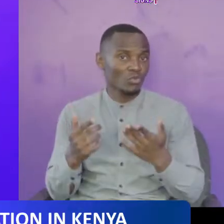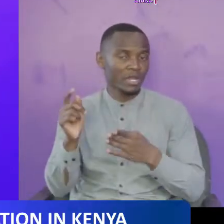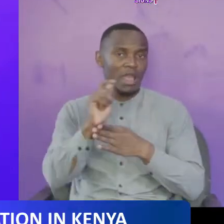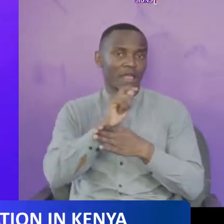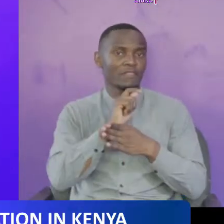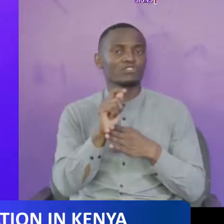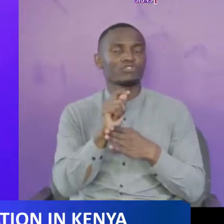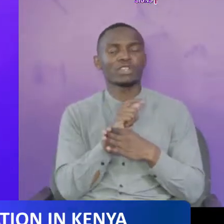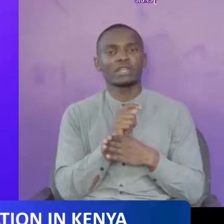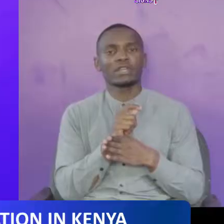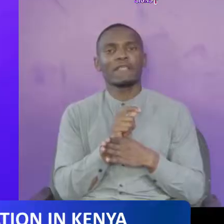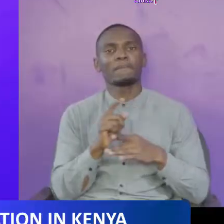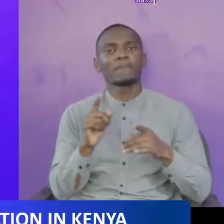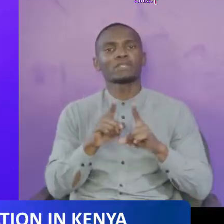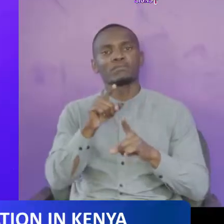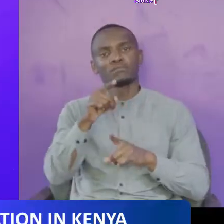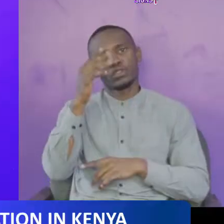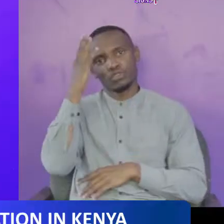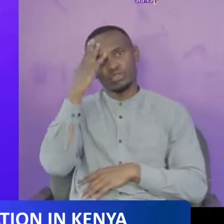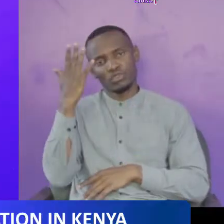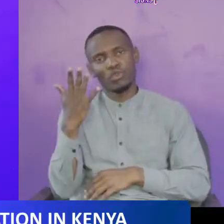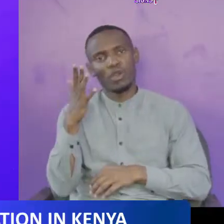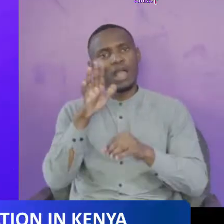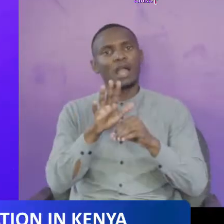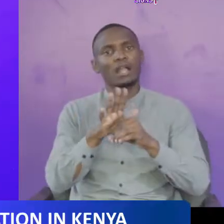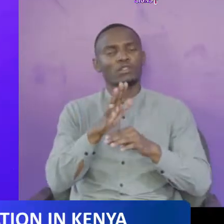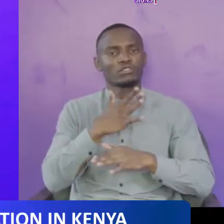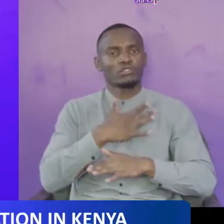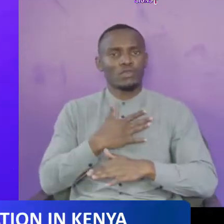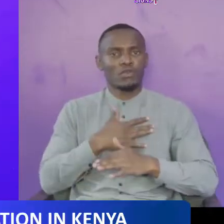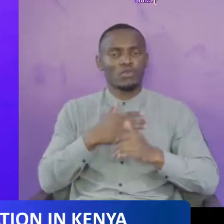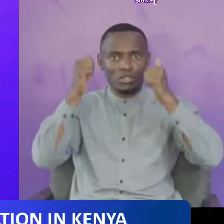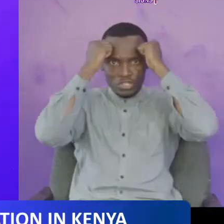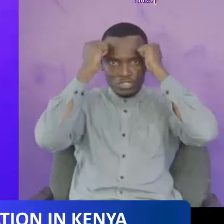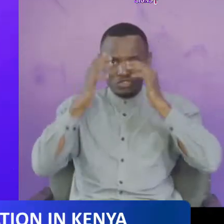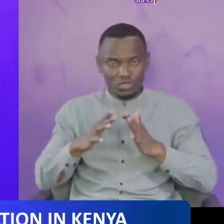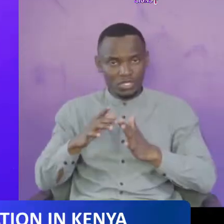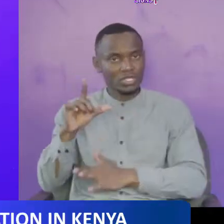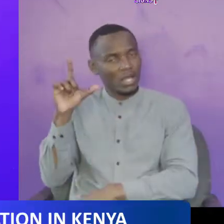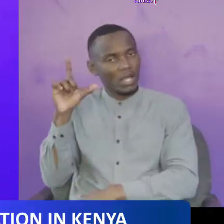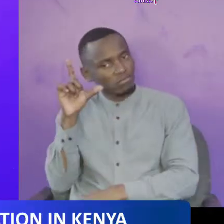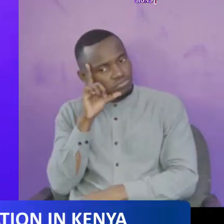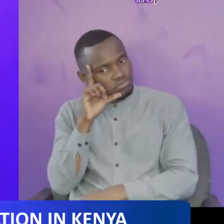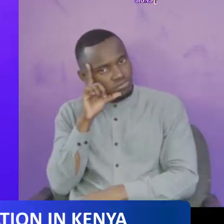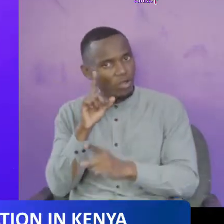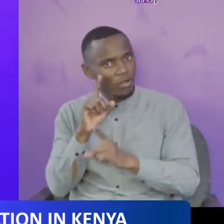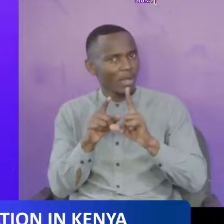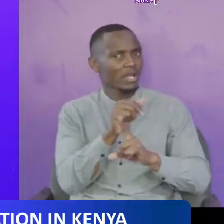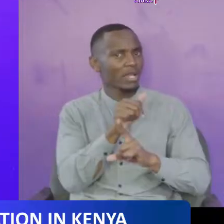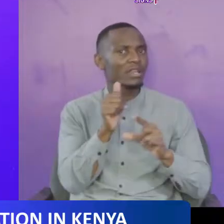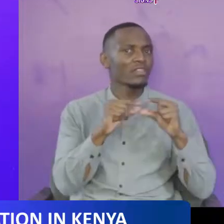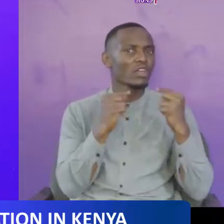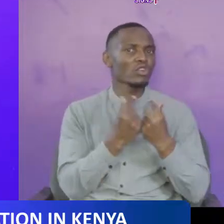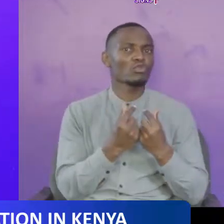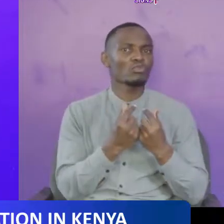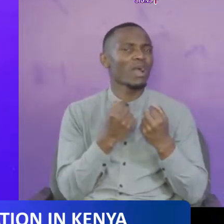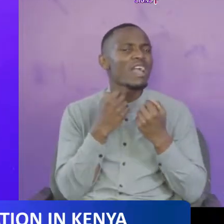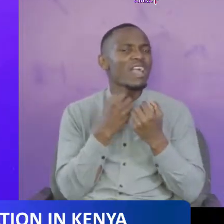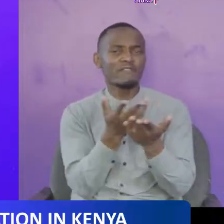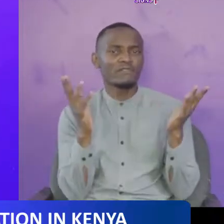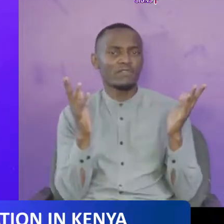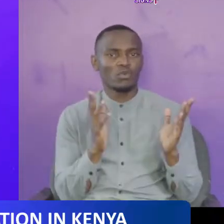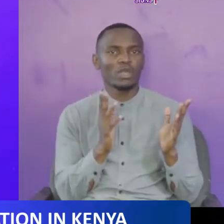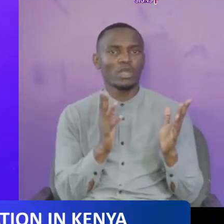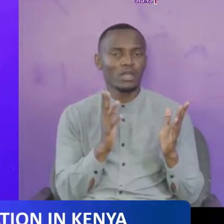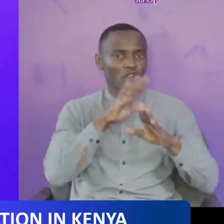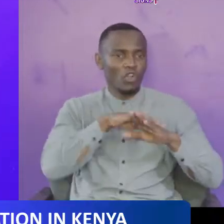know, like a lot of our students are like in-house, but another group are basically all over the world. So even bringing in